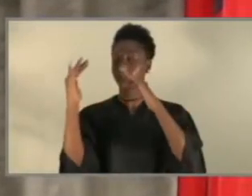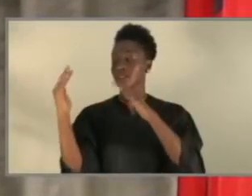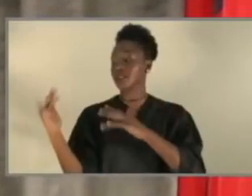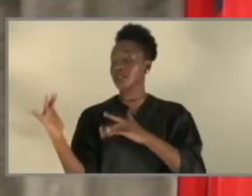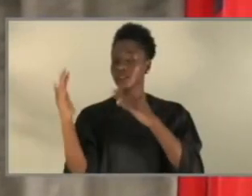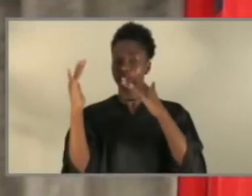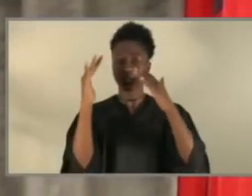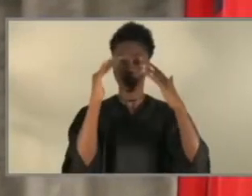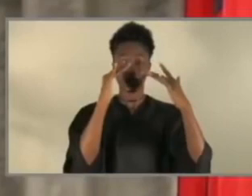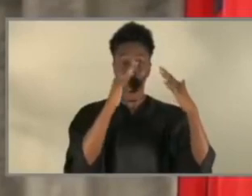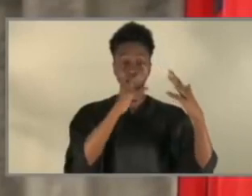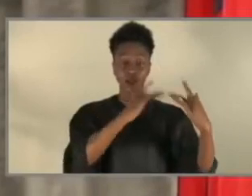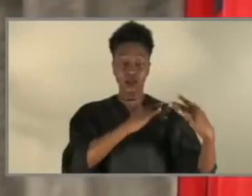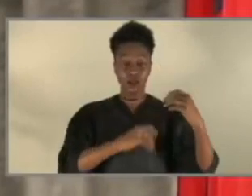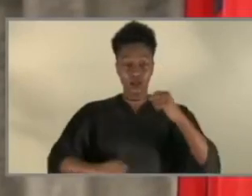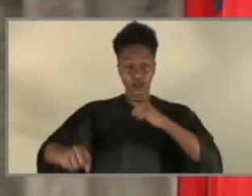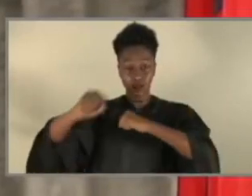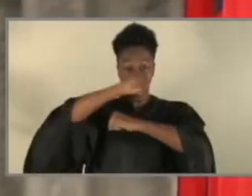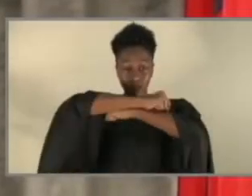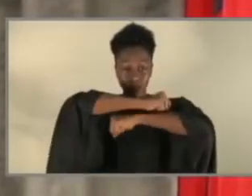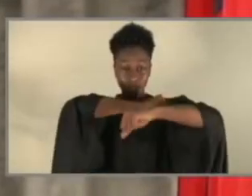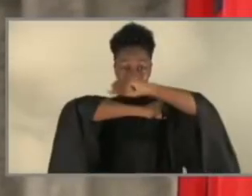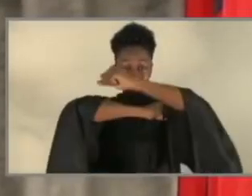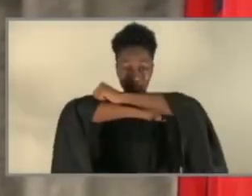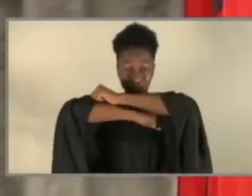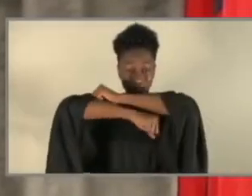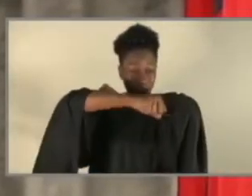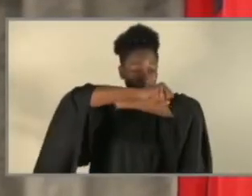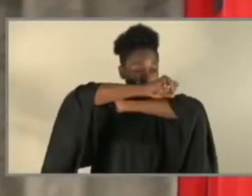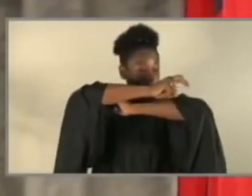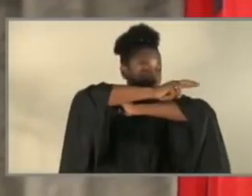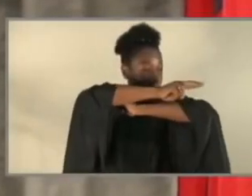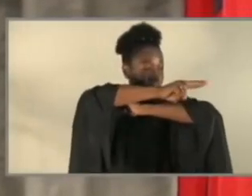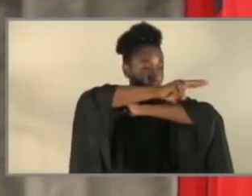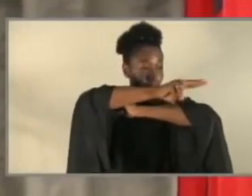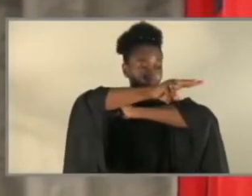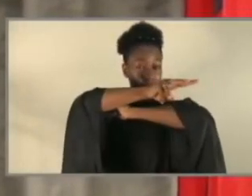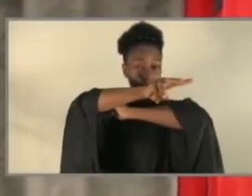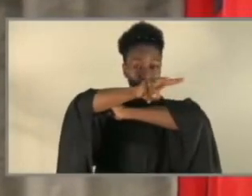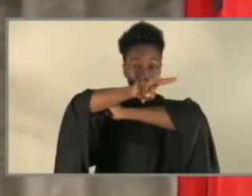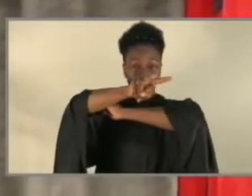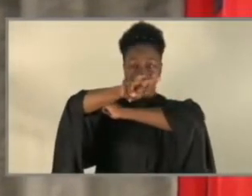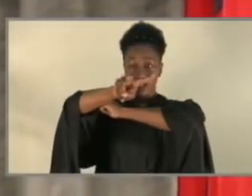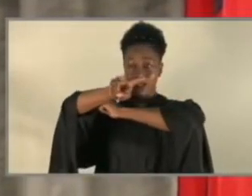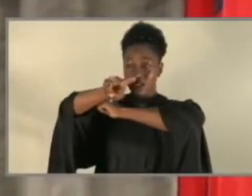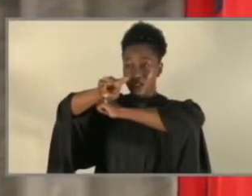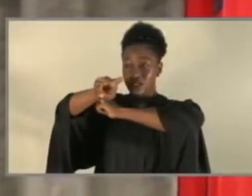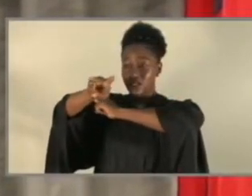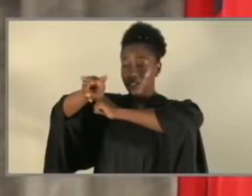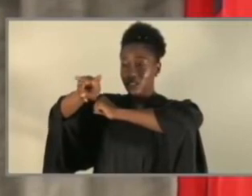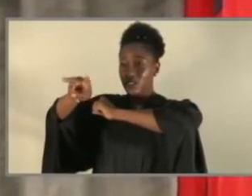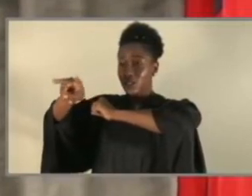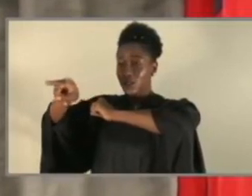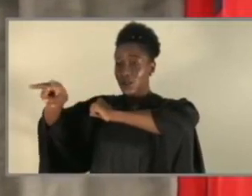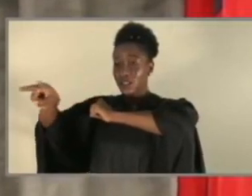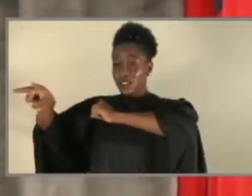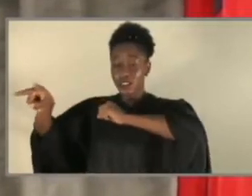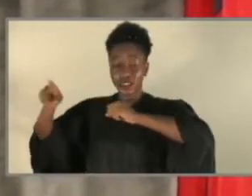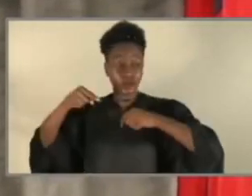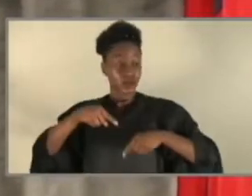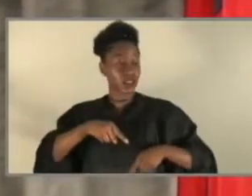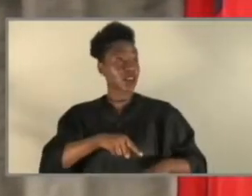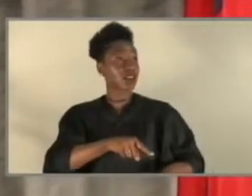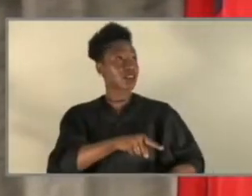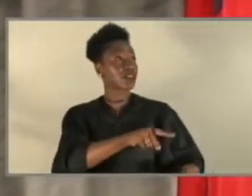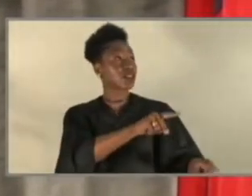perilous fight, o'er the ramparts we watched, who were